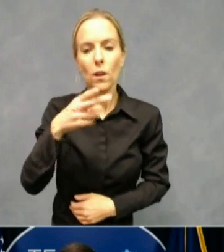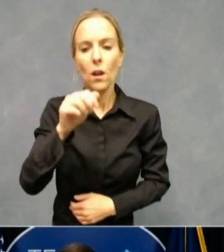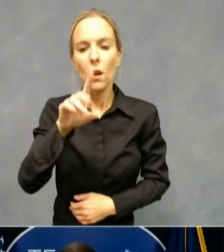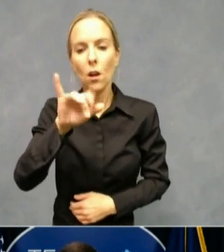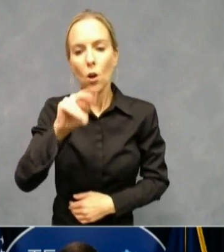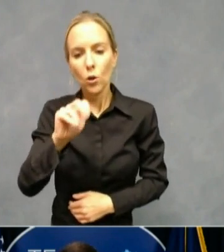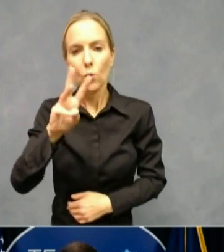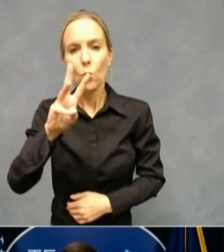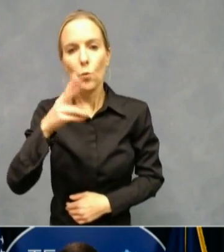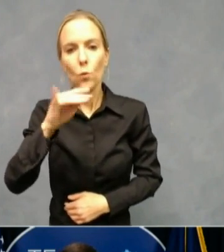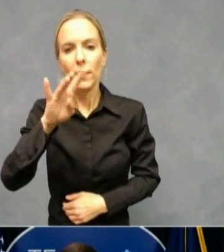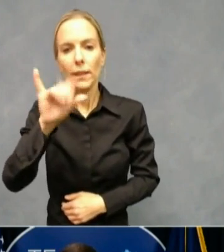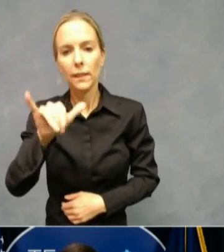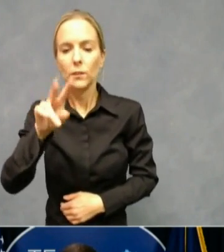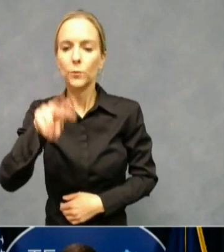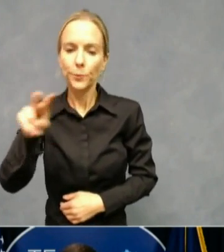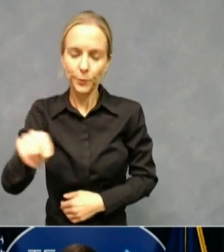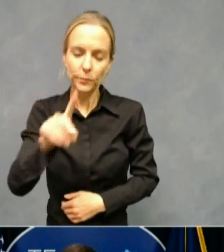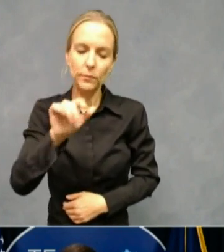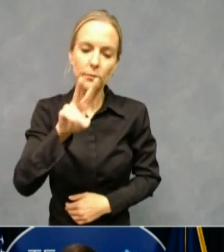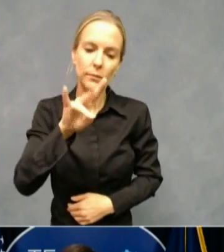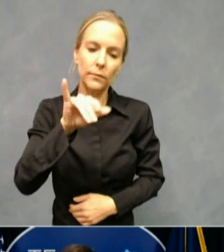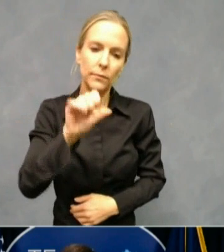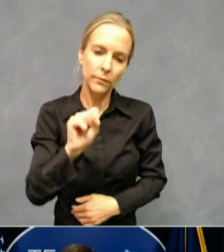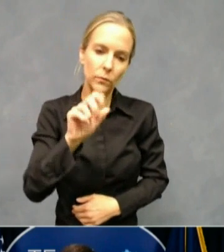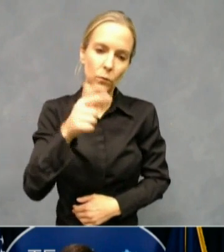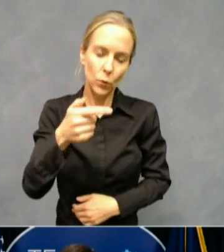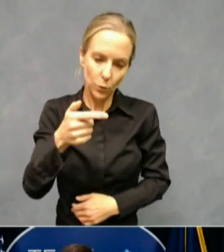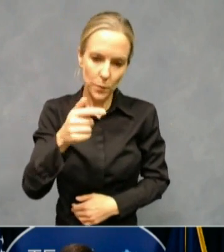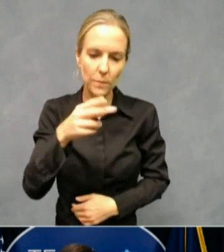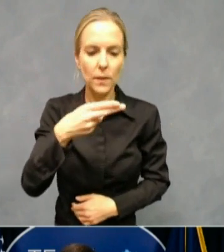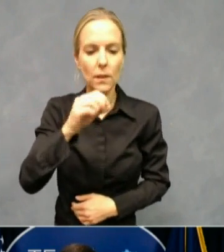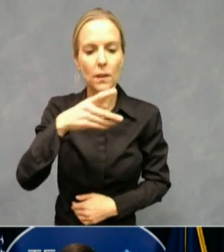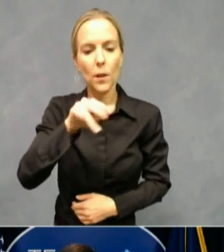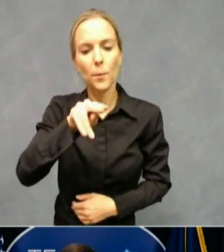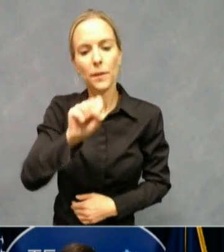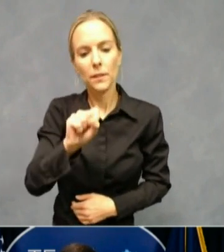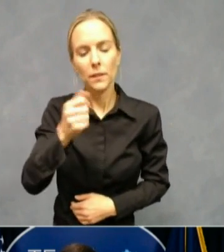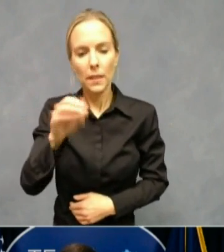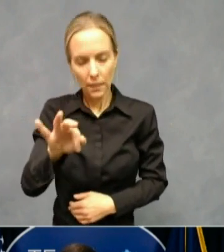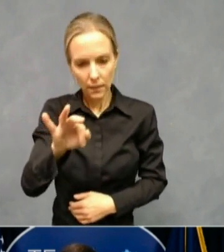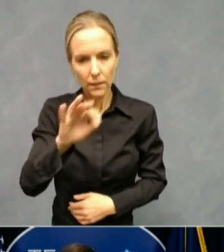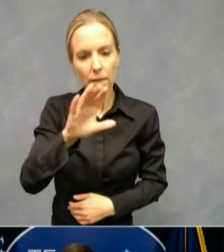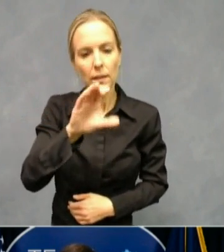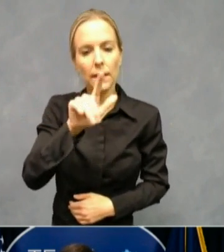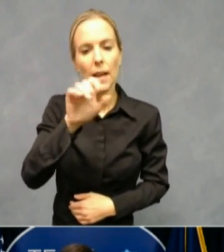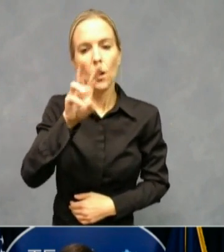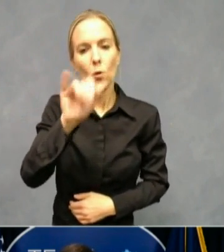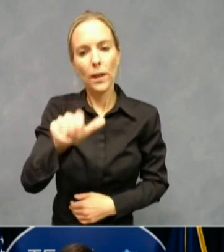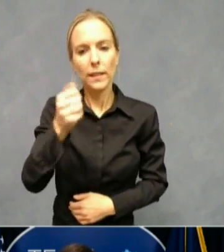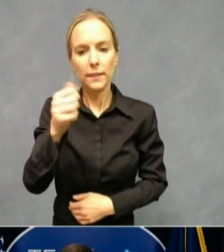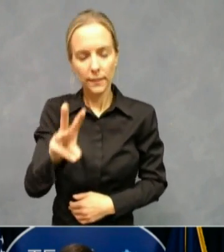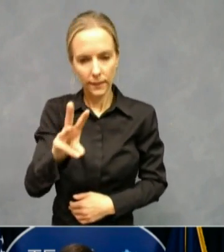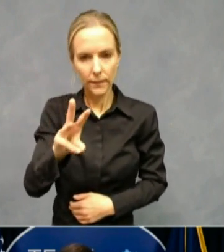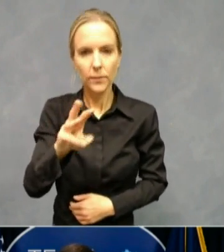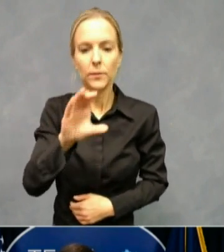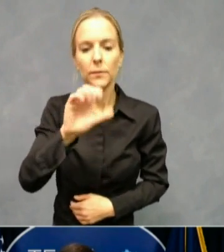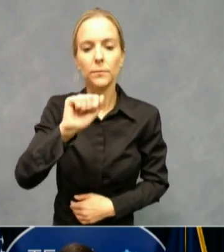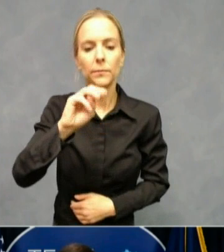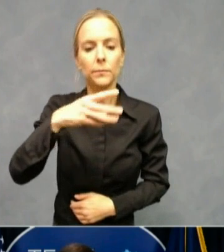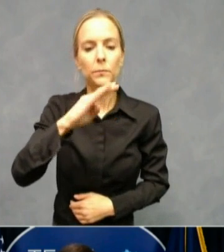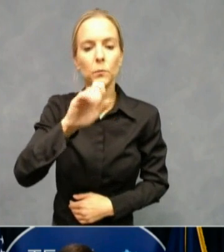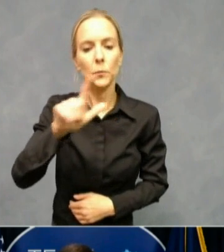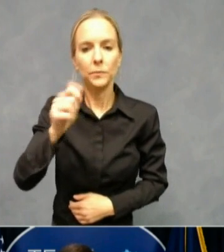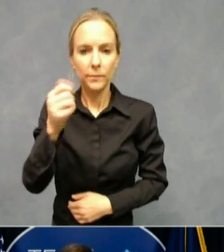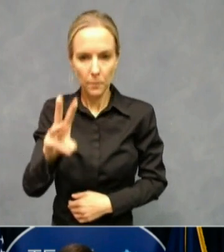22, Davis 21, Hopkins 19, Callaway 16, Campbell 15, 12